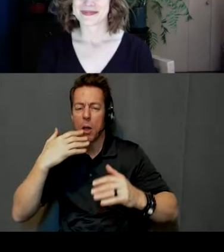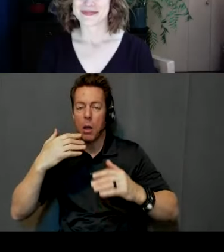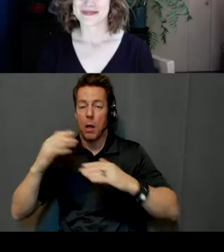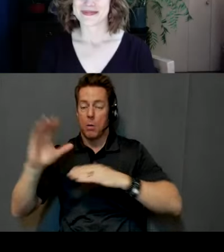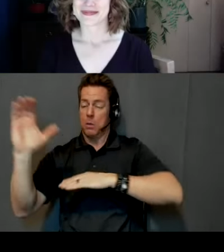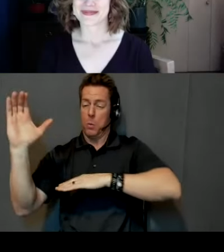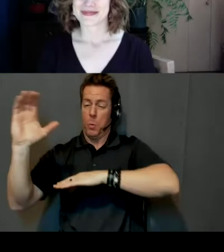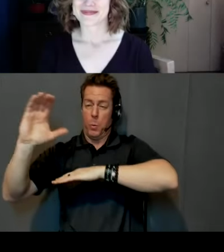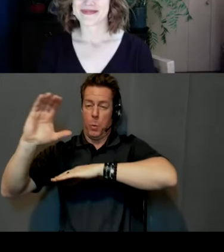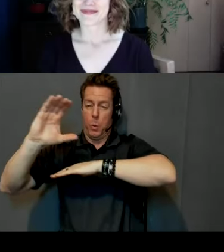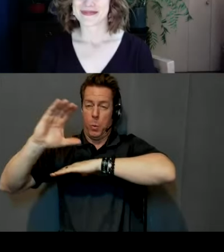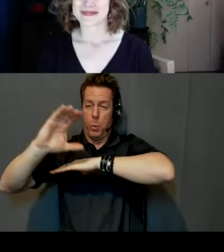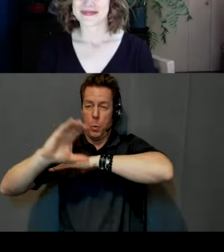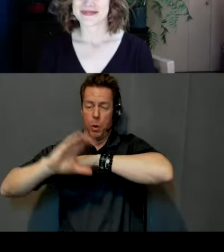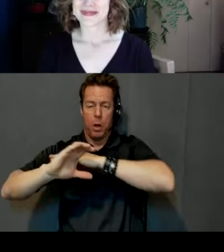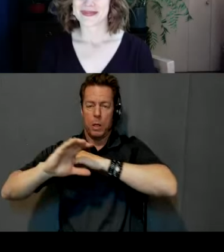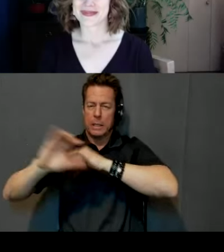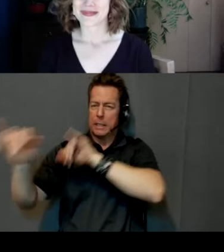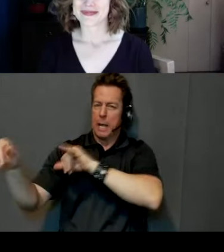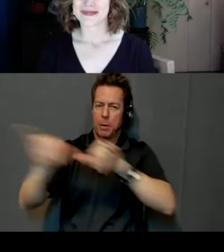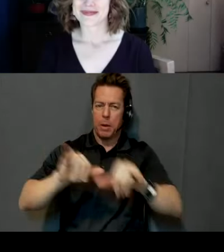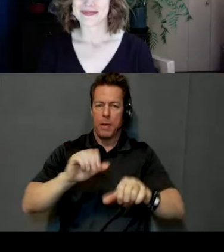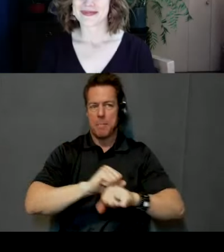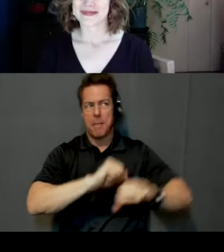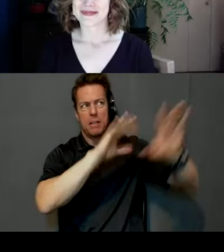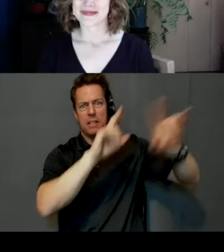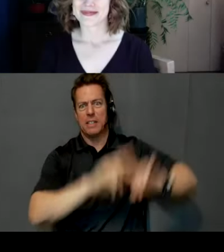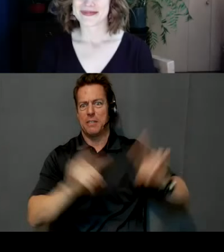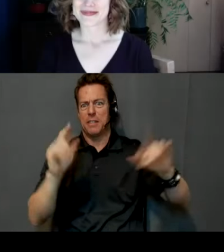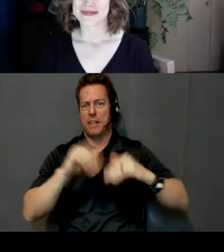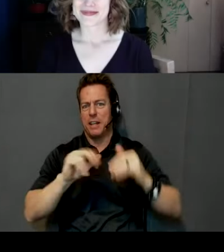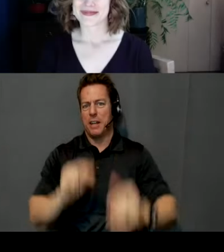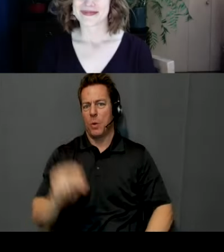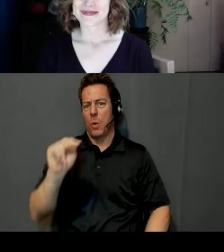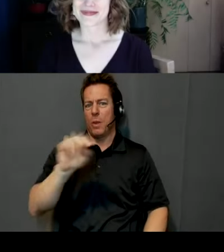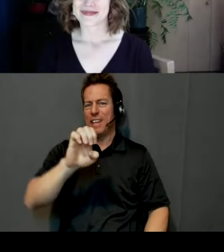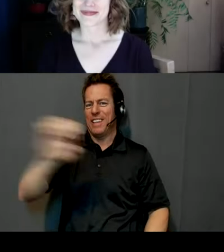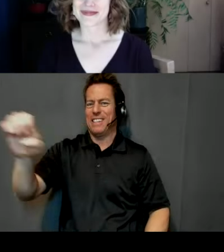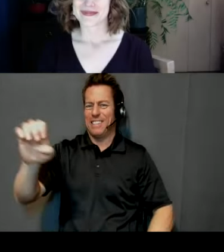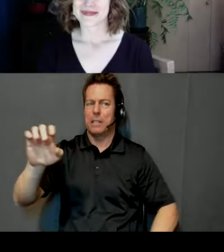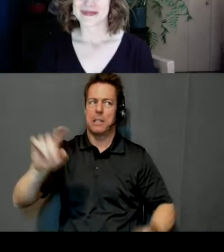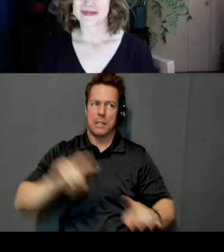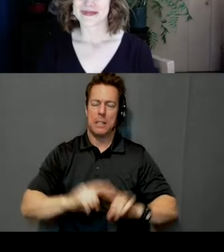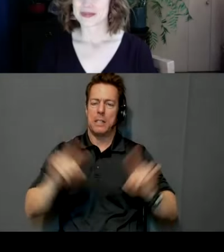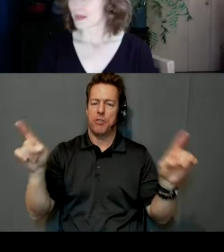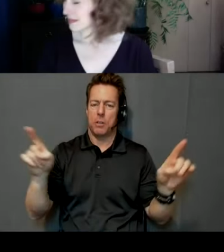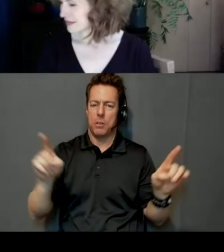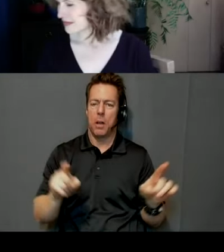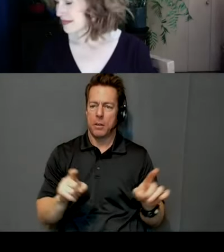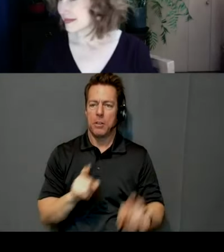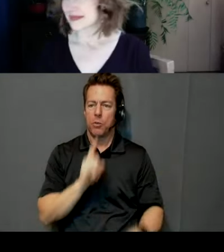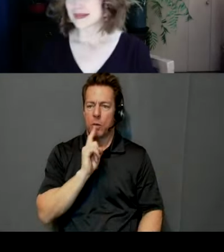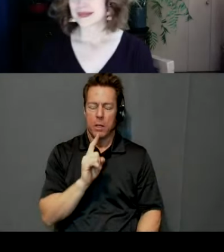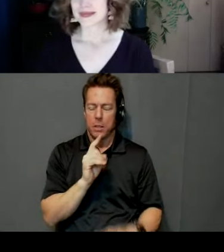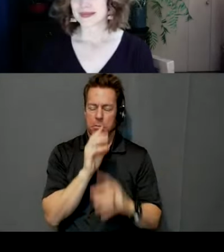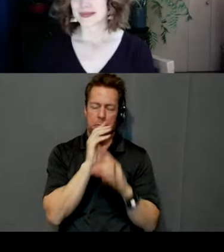to do a similar thing. And the mountains here are so different than the ones in the Northeast. So I've really fallen